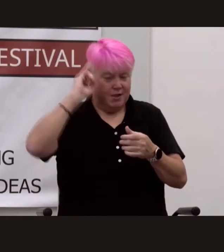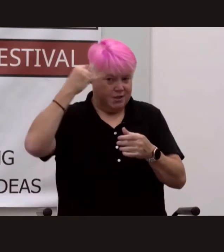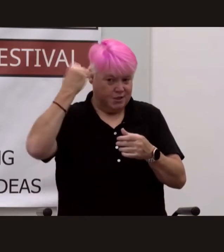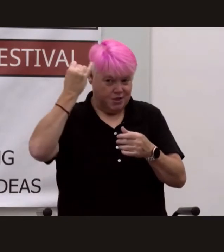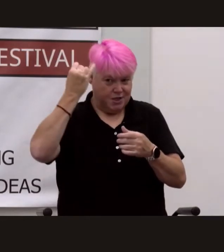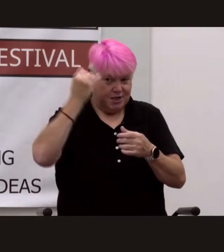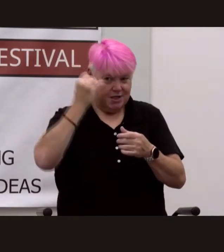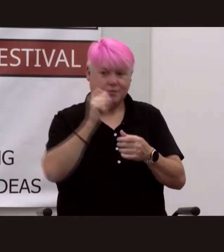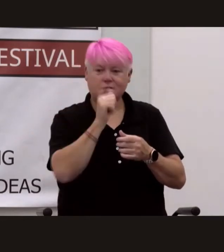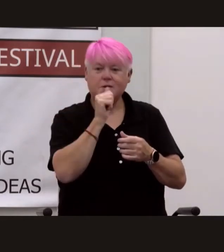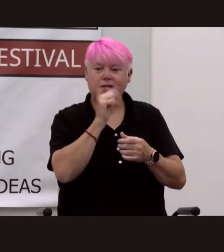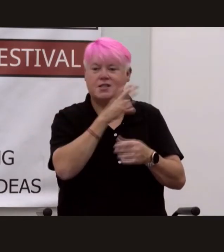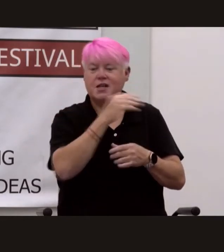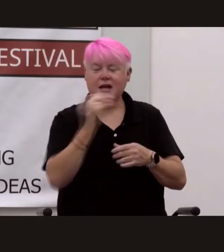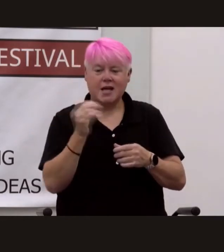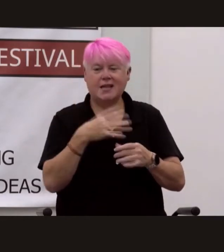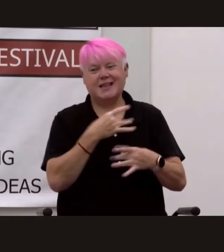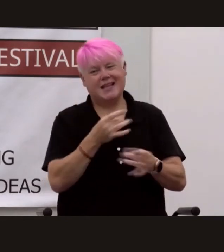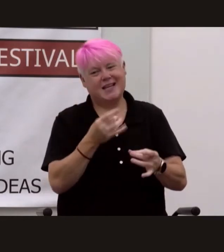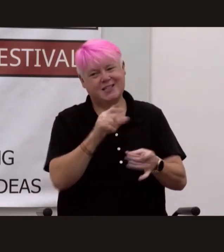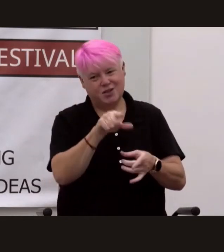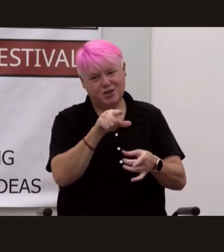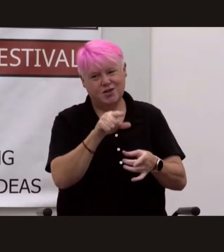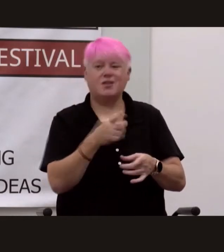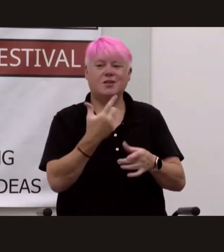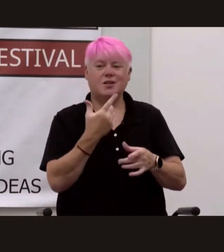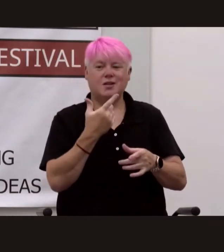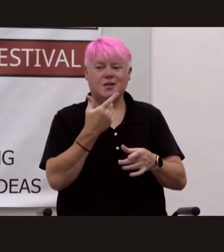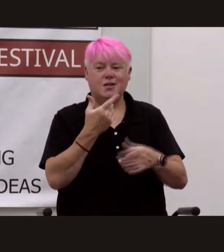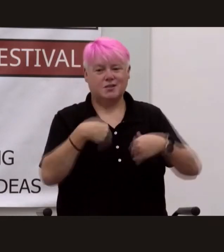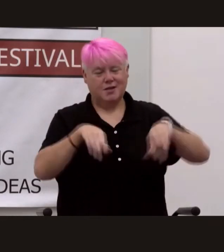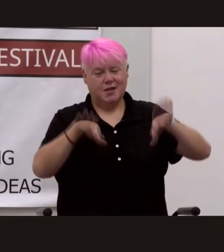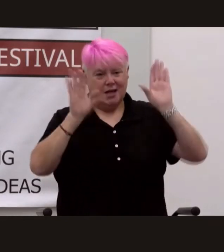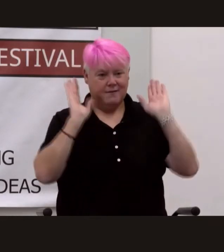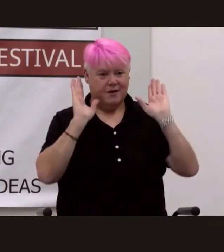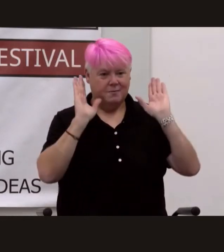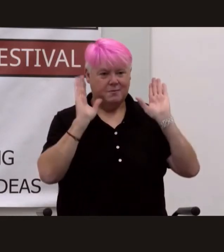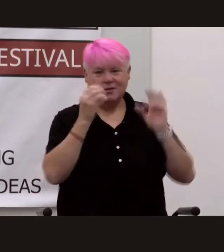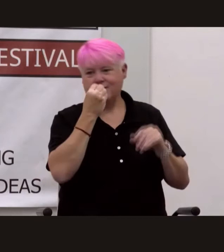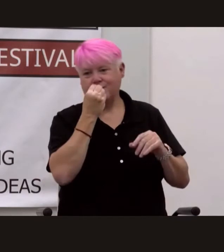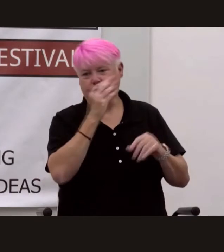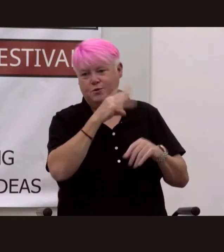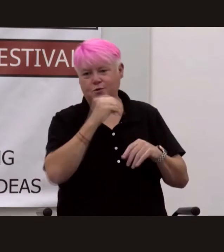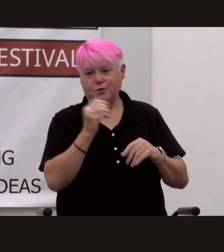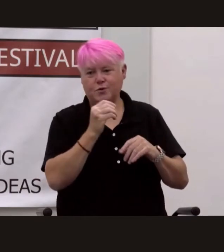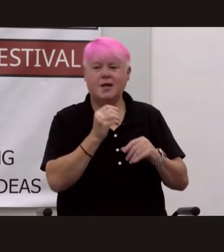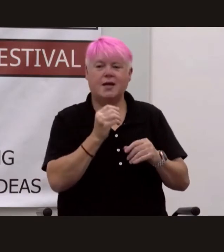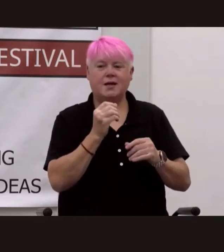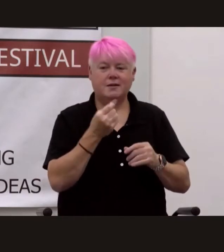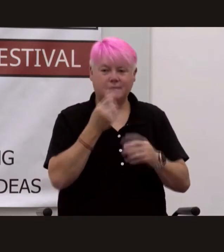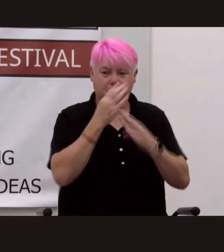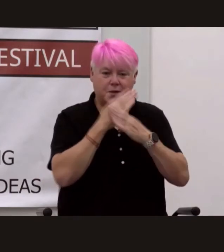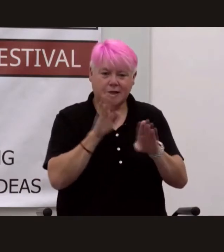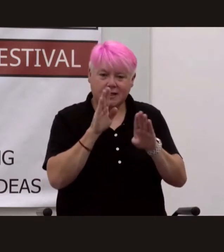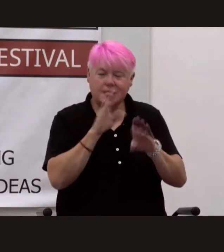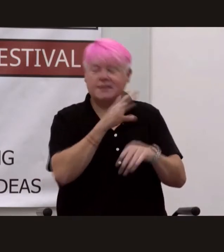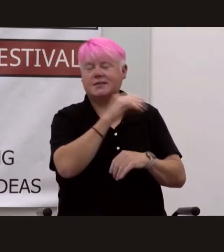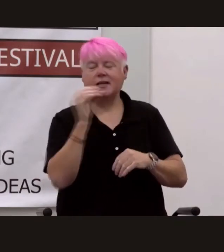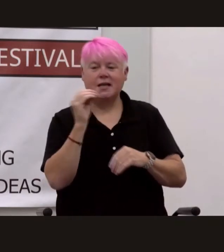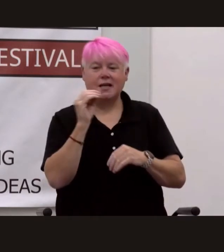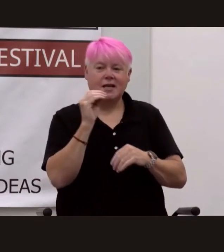and he mostly liked her, so he submitted to the dismal diet of politeness and decency, tea